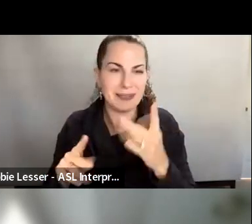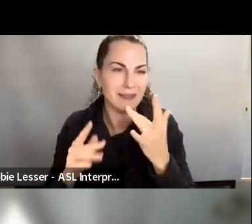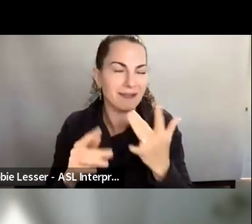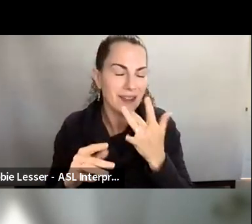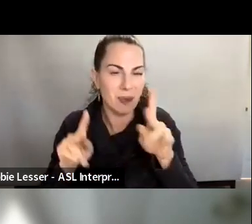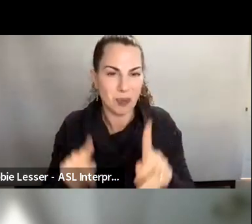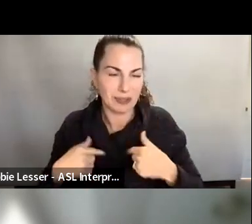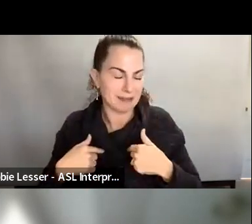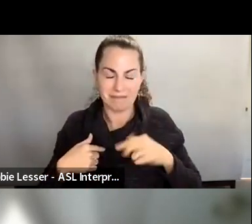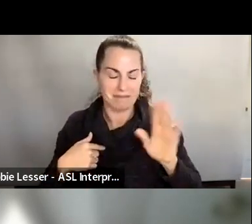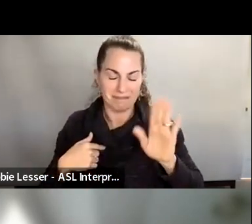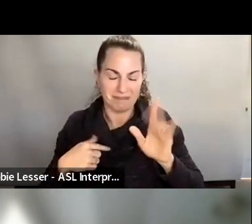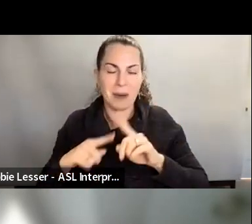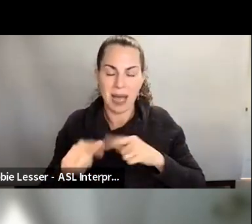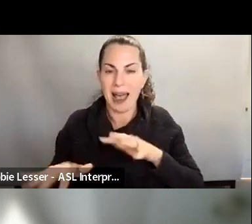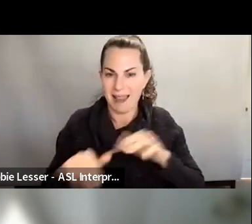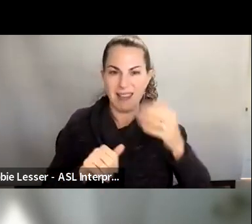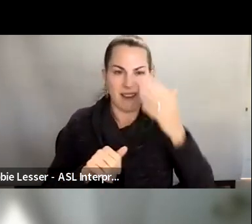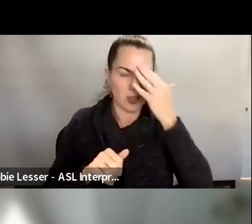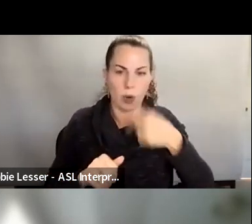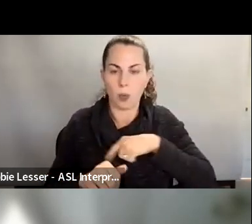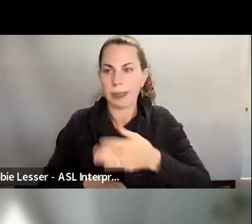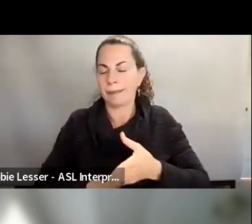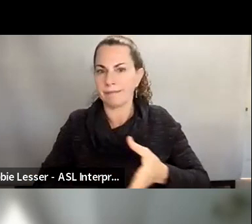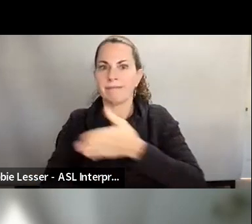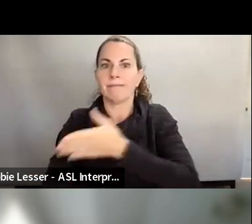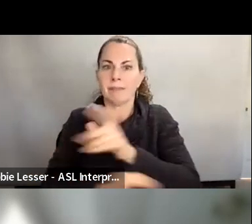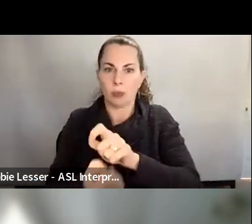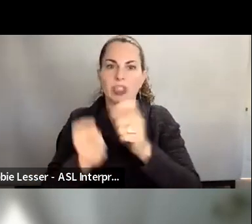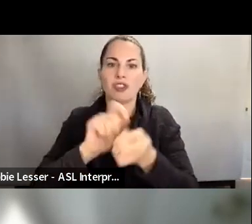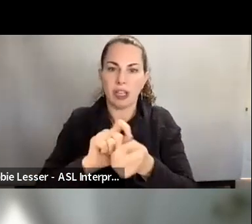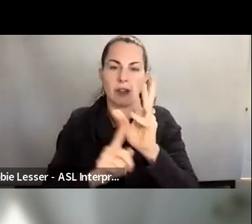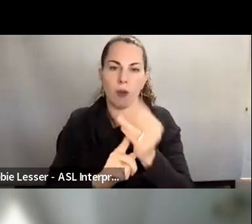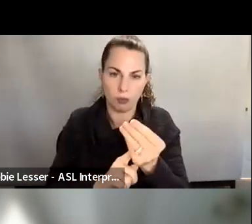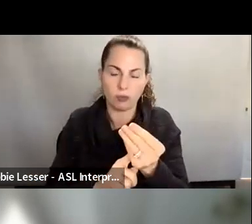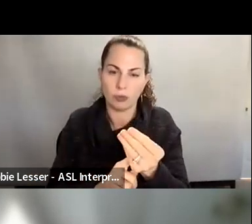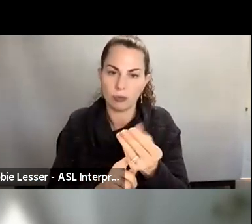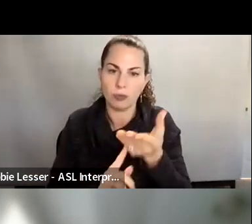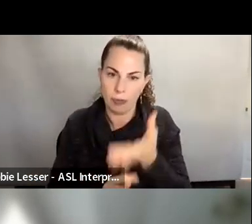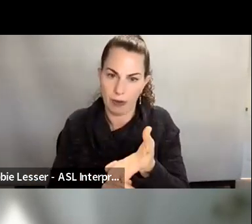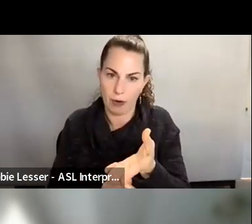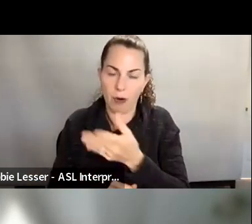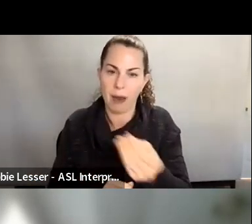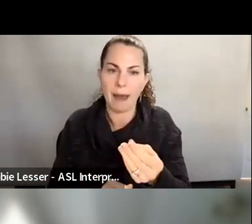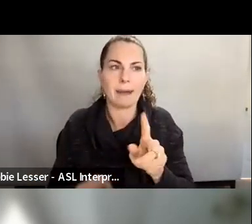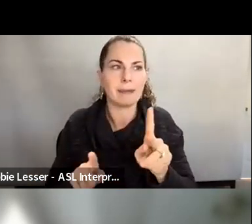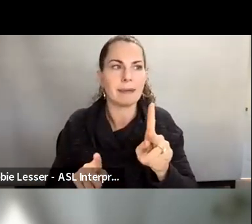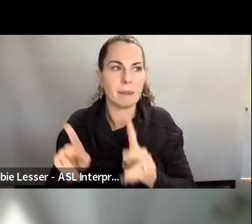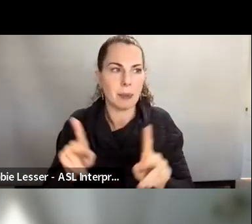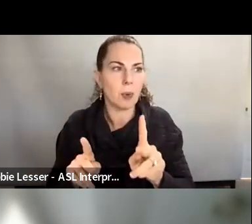honestly left knowing that we made a great change in the culture, and that